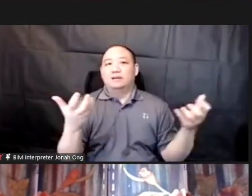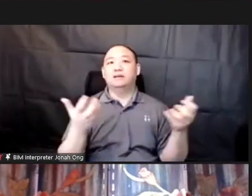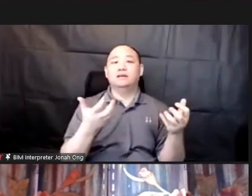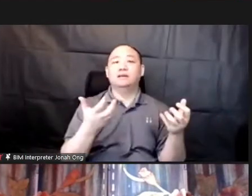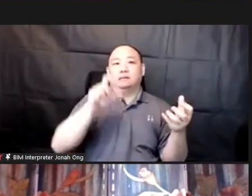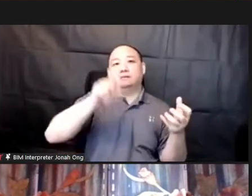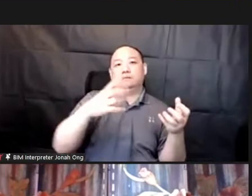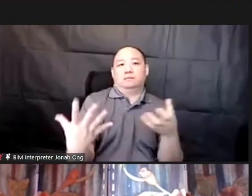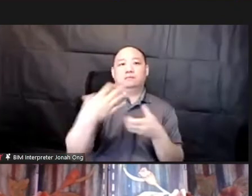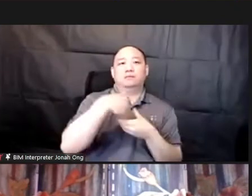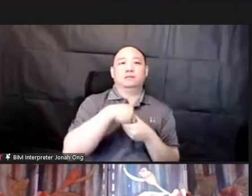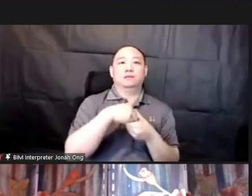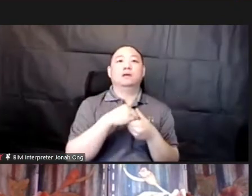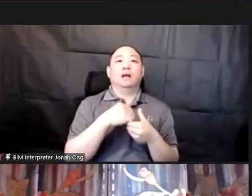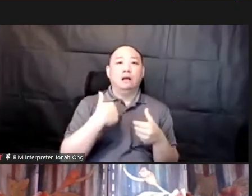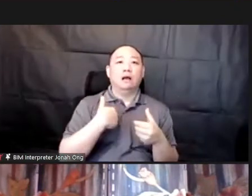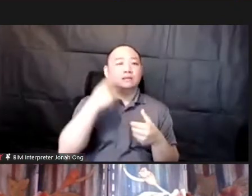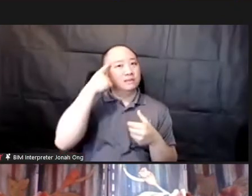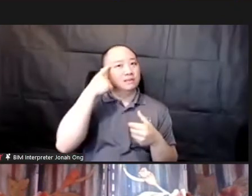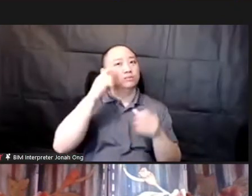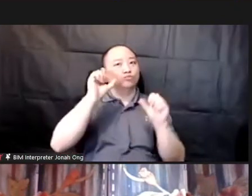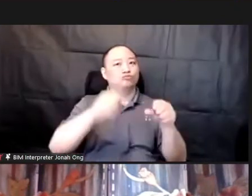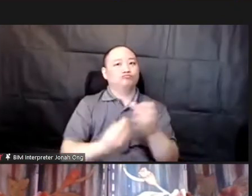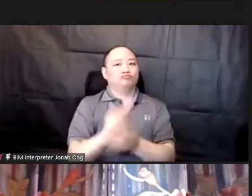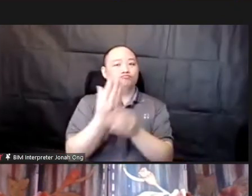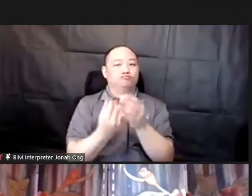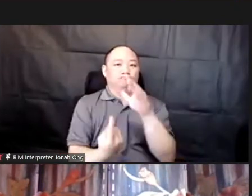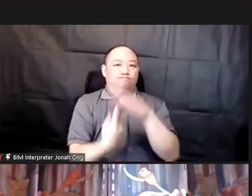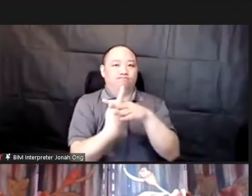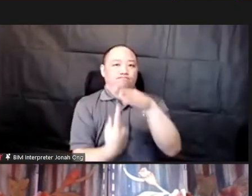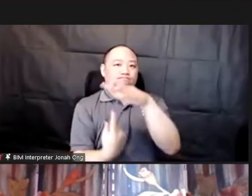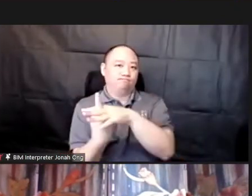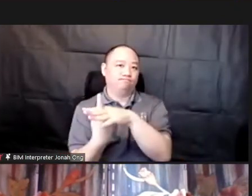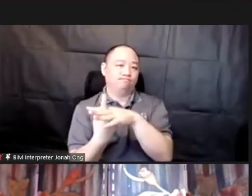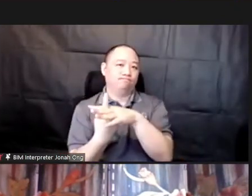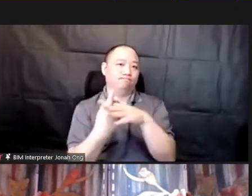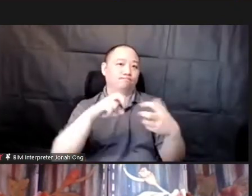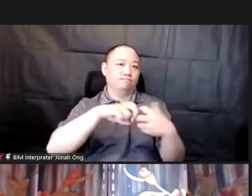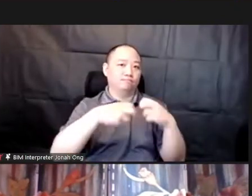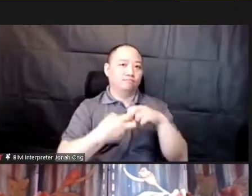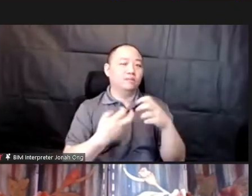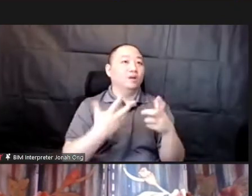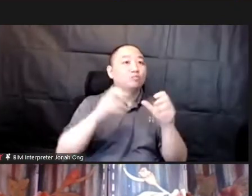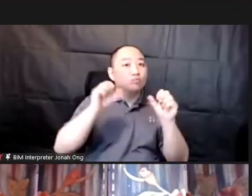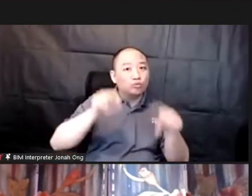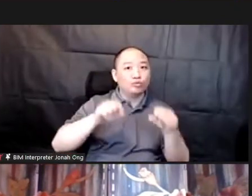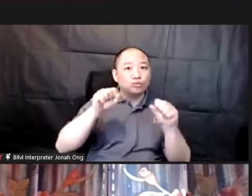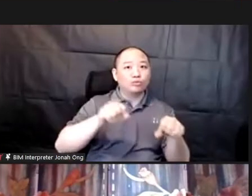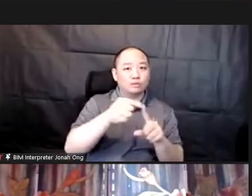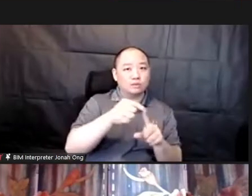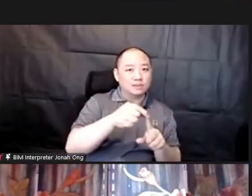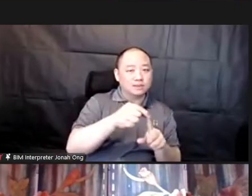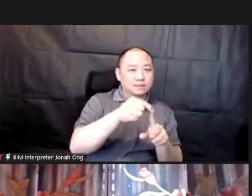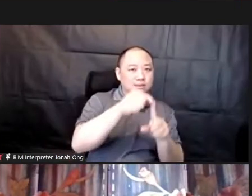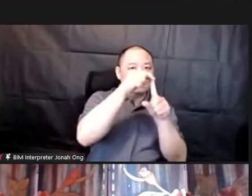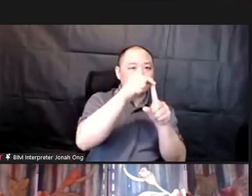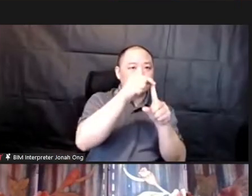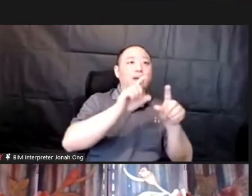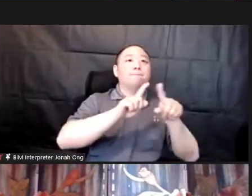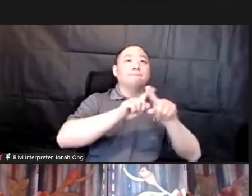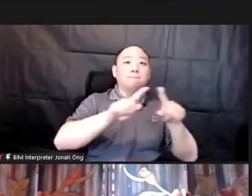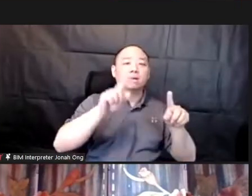really where the problem lies, I think, in this. And so is it exclusionary? Like, it could be, but obviously there are very fair grounds to